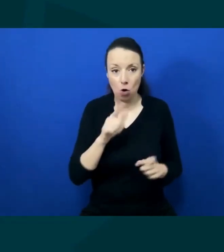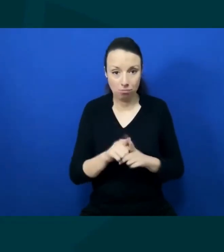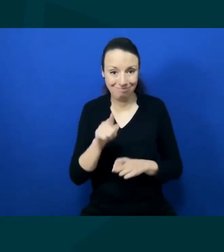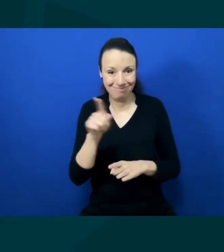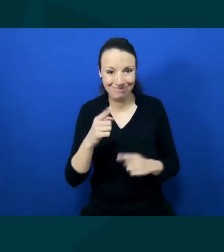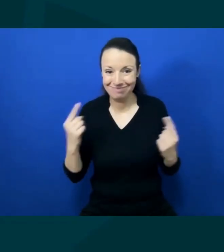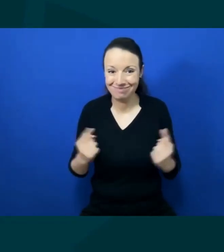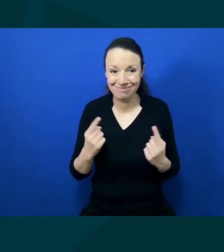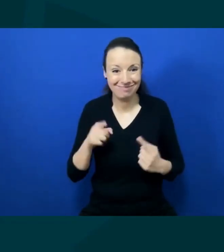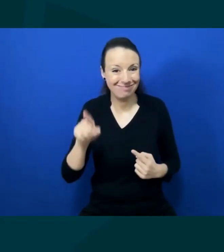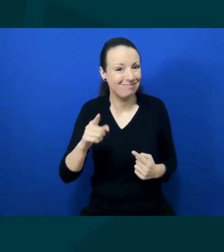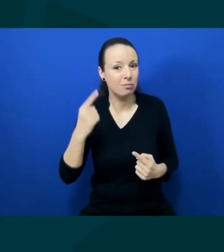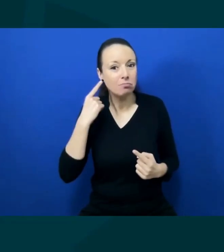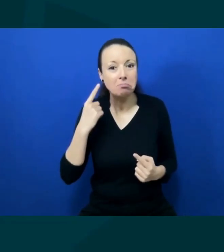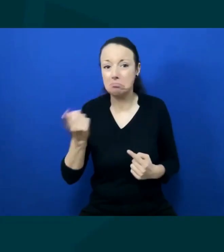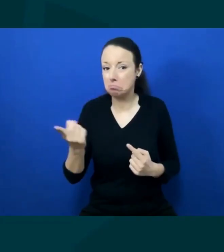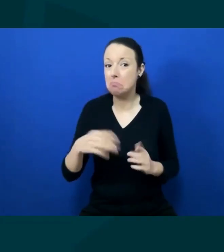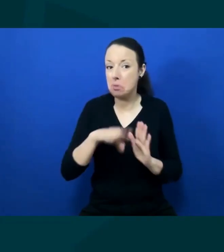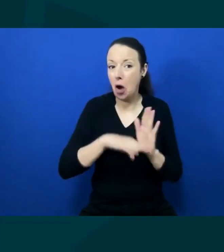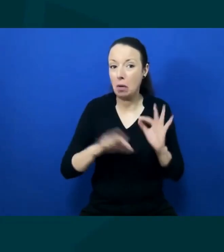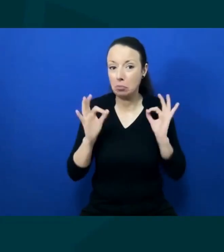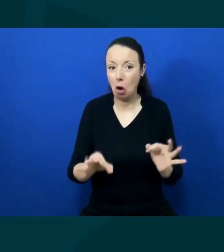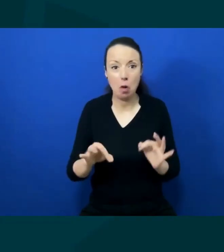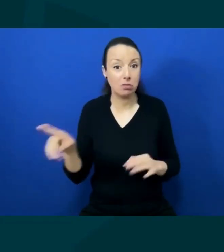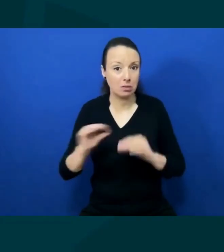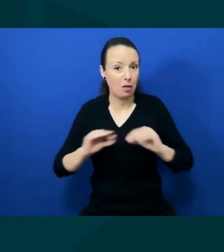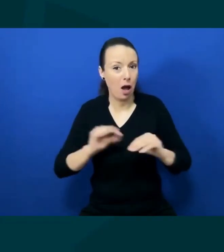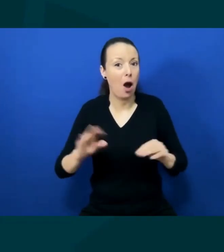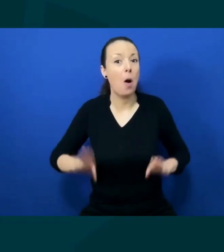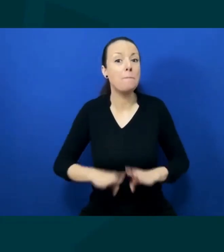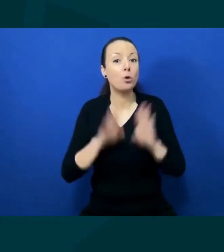finally, in Bydgoszcz, we also heard about the great educational program